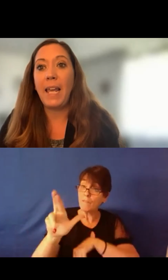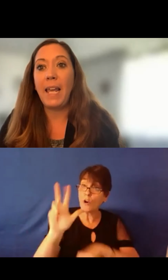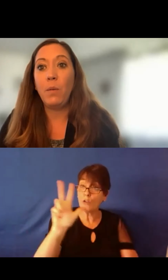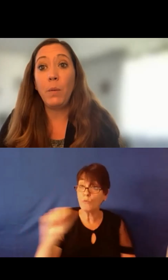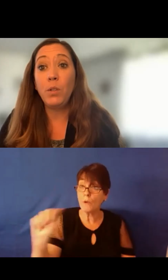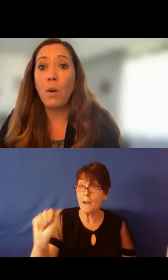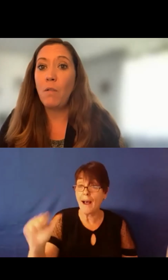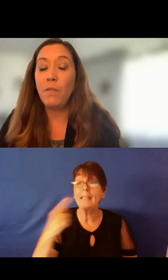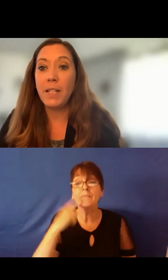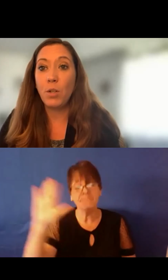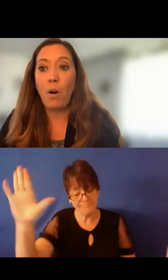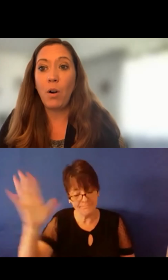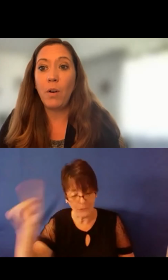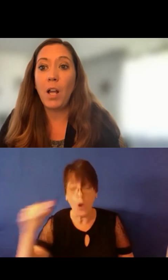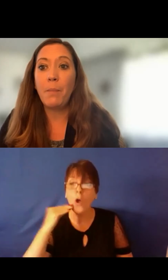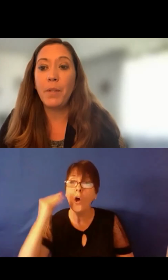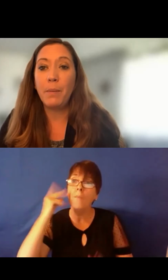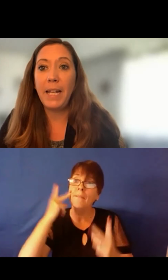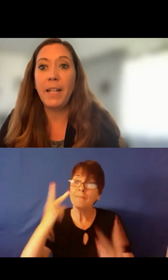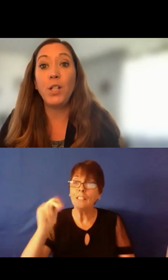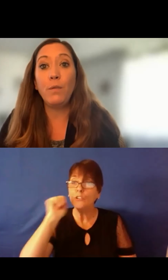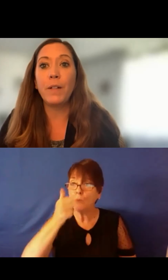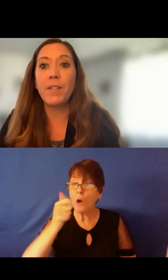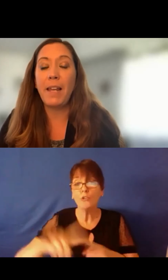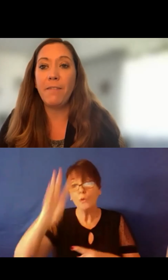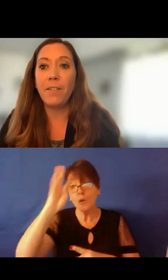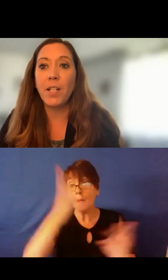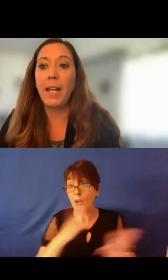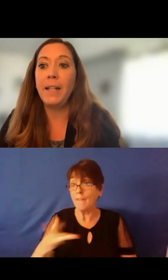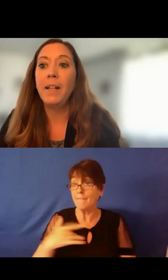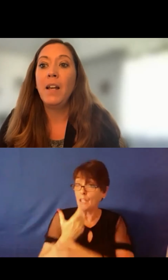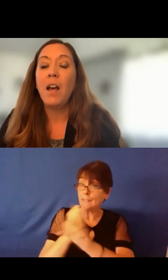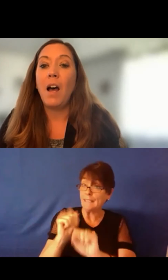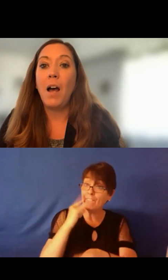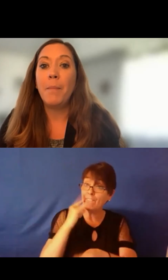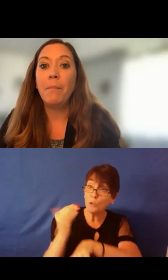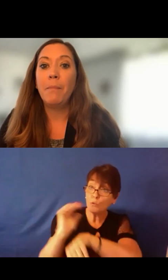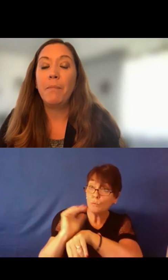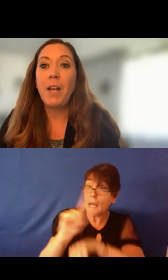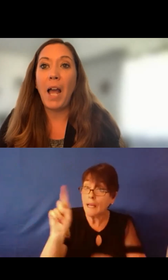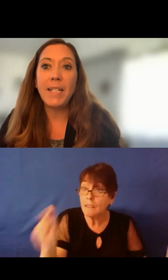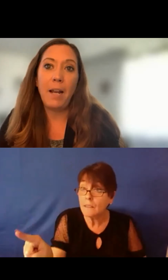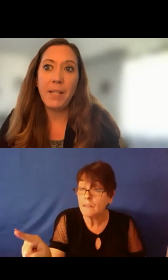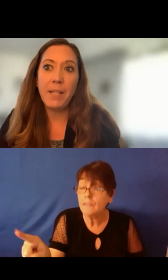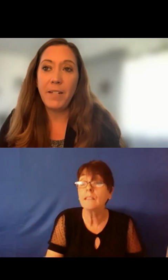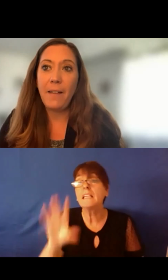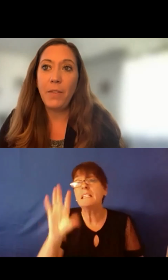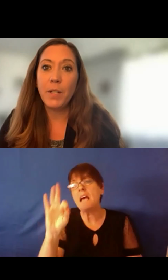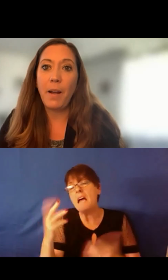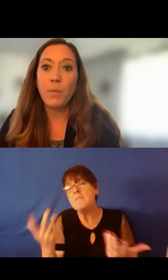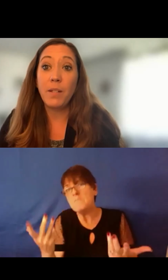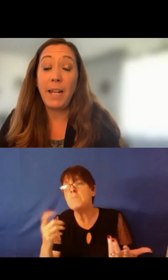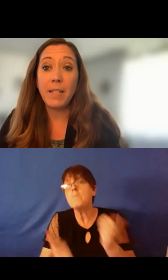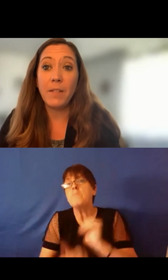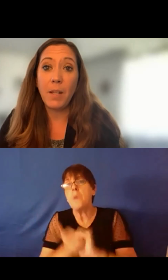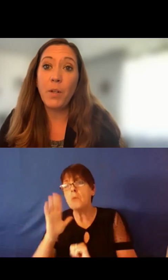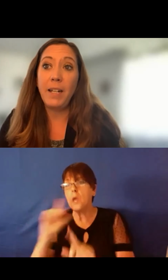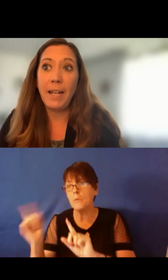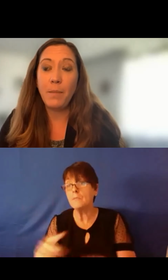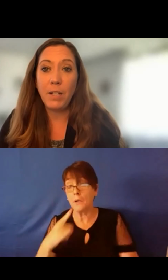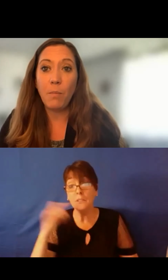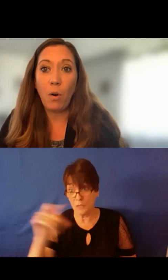could say, we will do a home visit tomorrow to come up with a plan. Do you feel safe for tonight? 9 times out of 10, the response was yes.